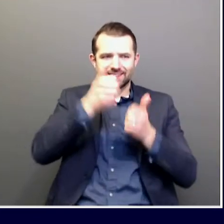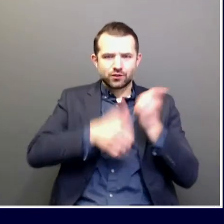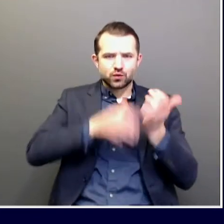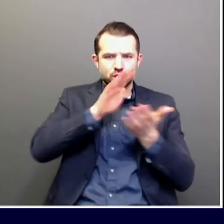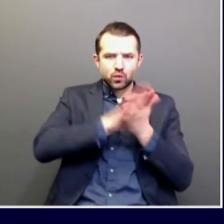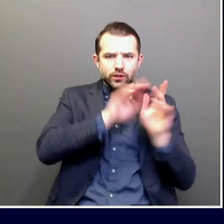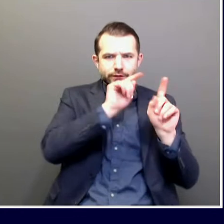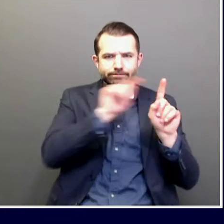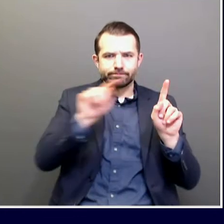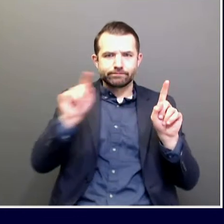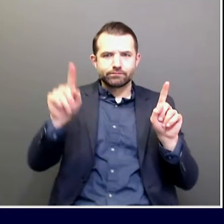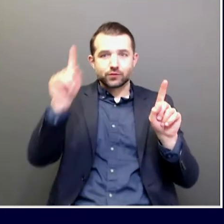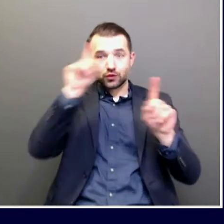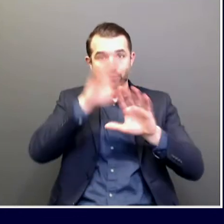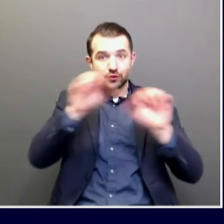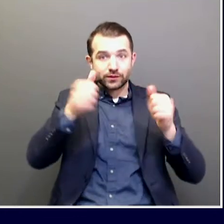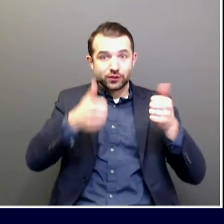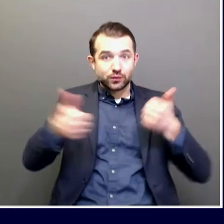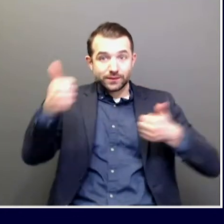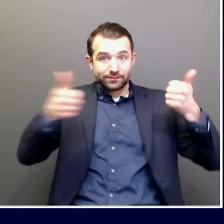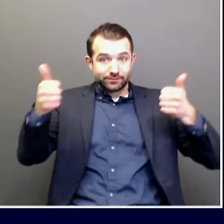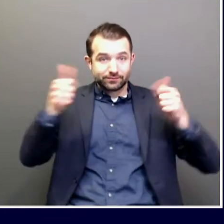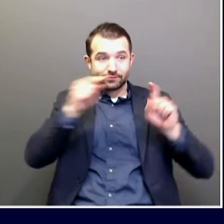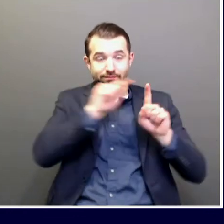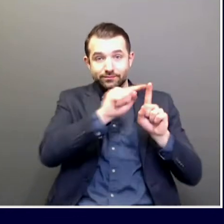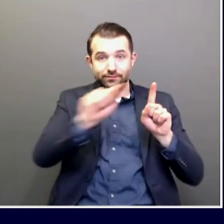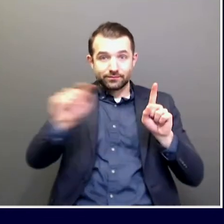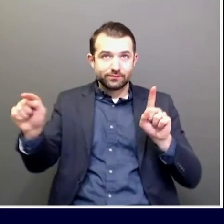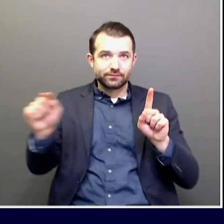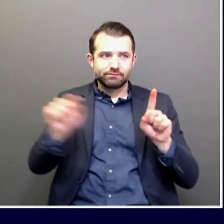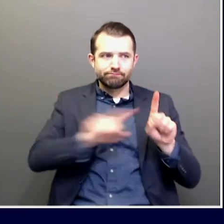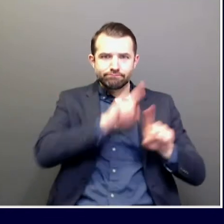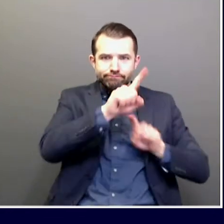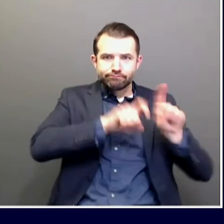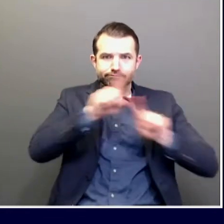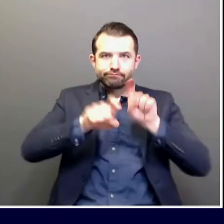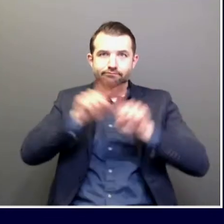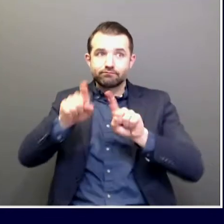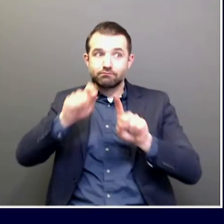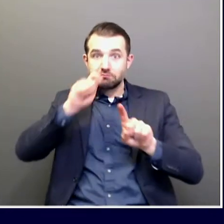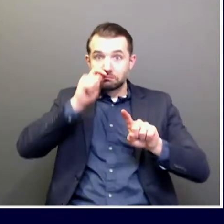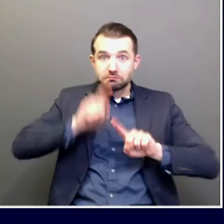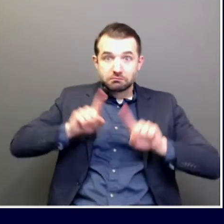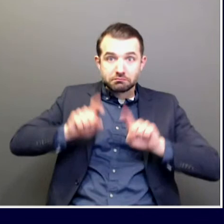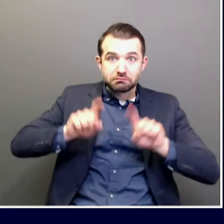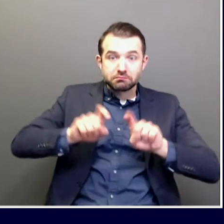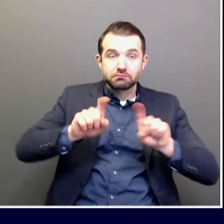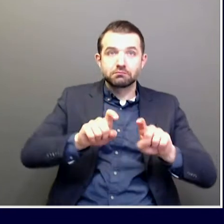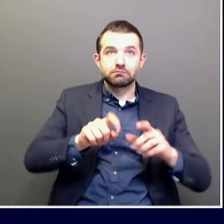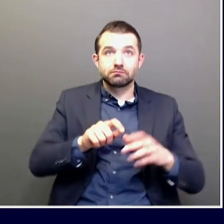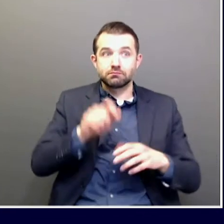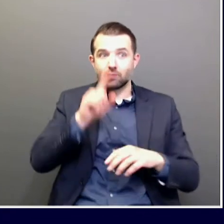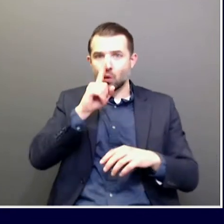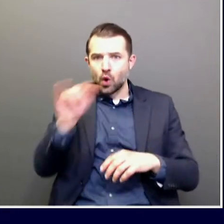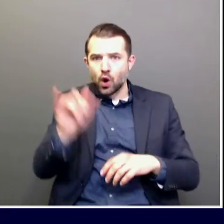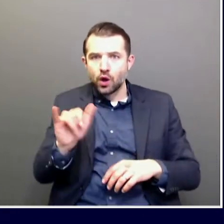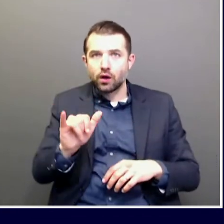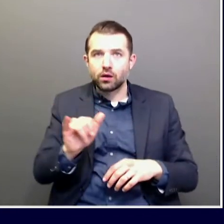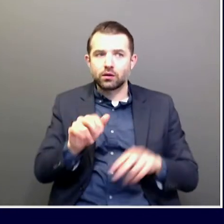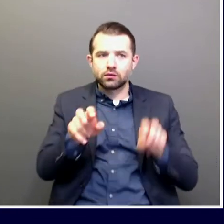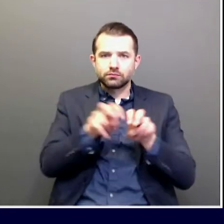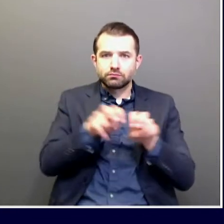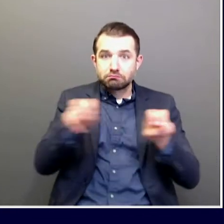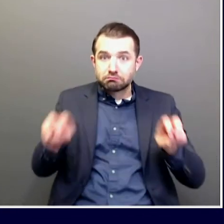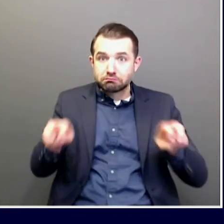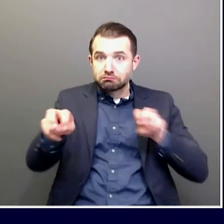impediment. I want to hear about what those look like and hear from superintendents about how these things are playing out. So as we've done throughout the pandemic,